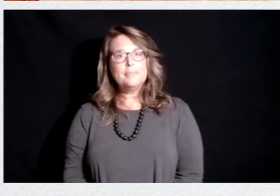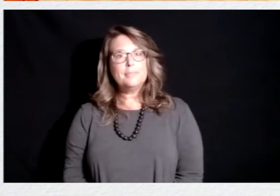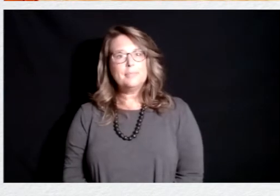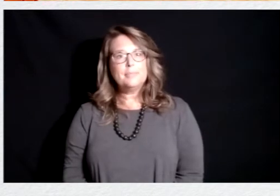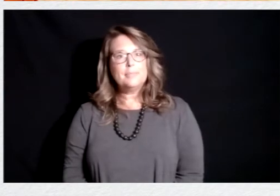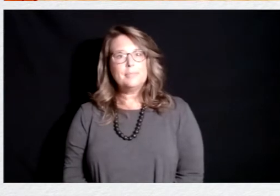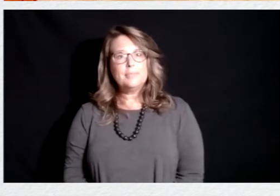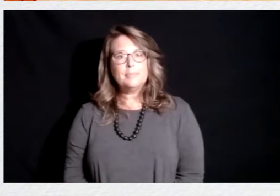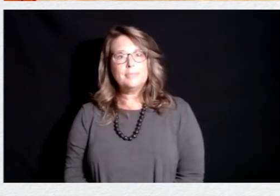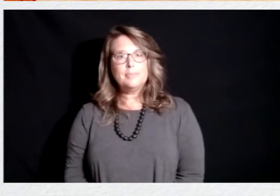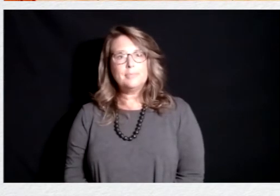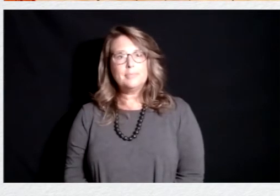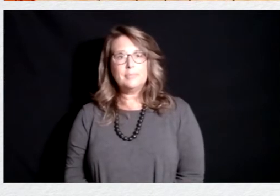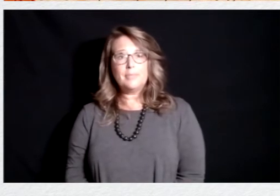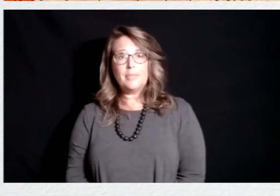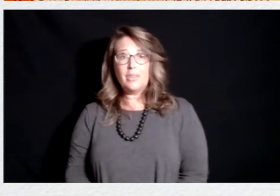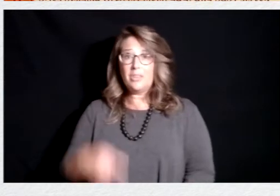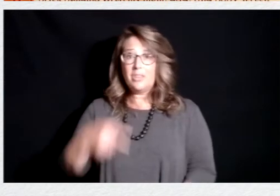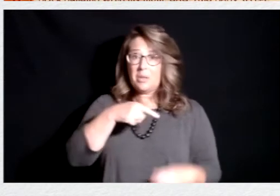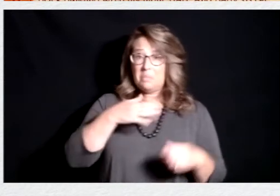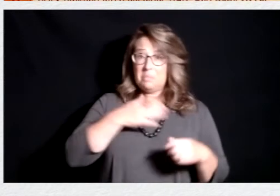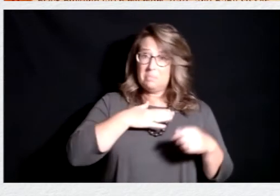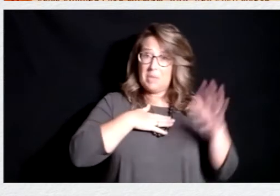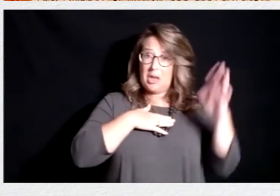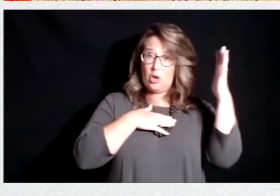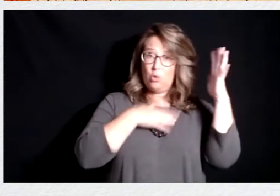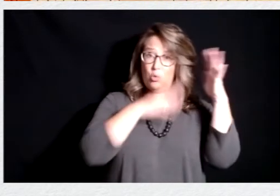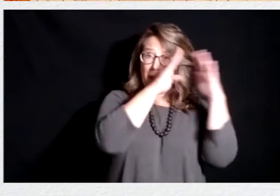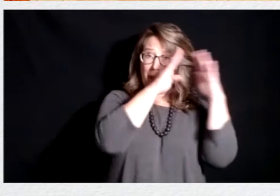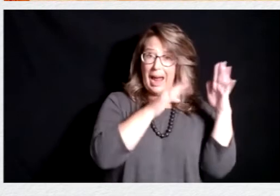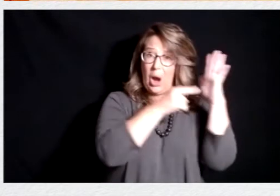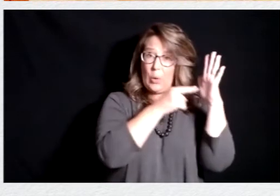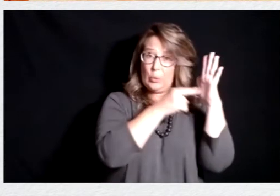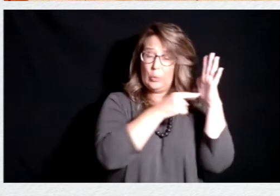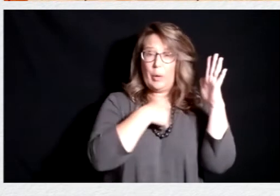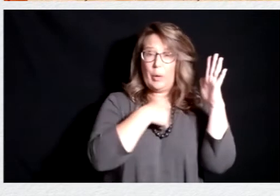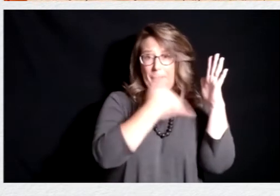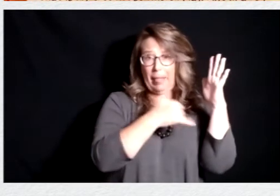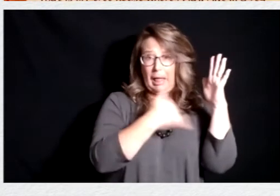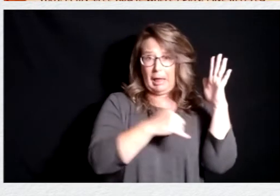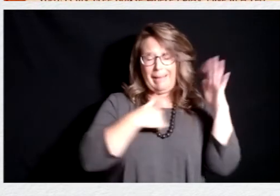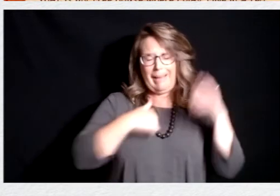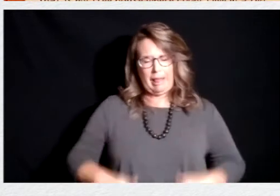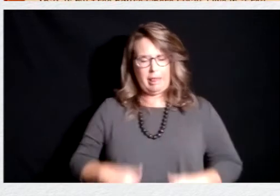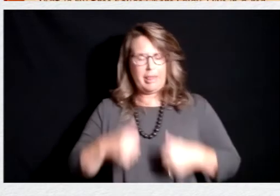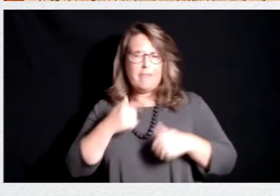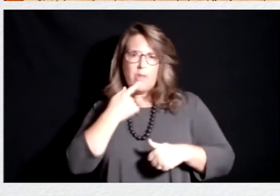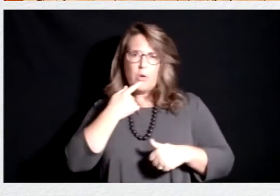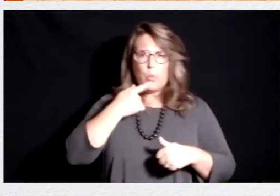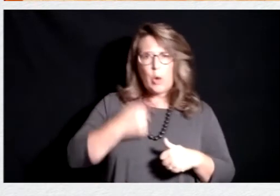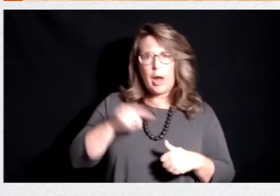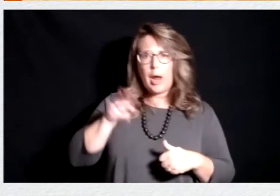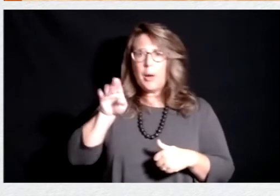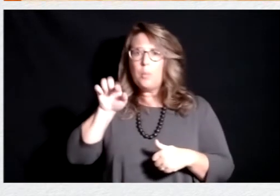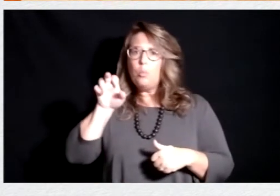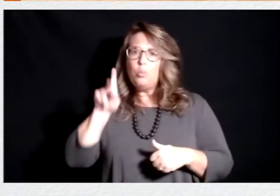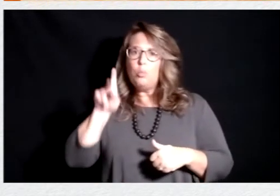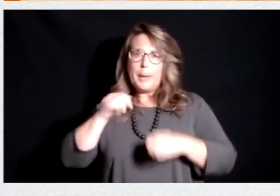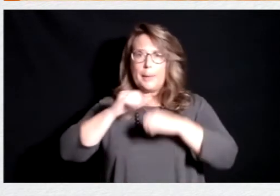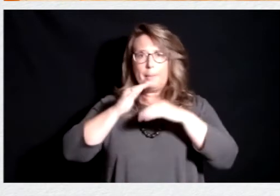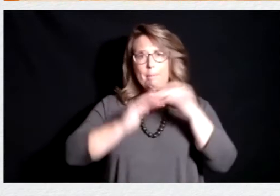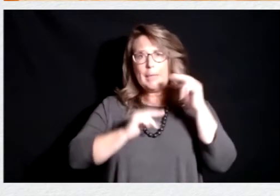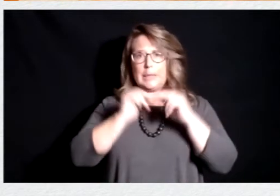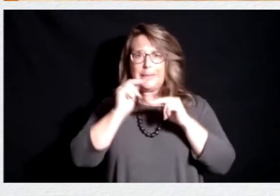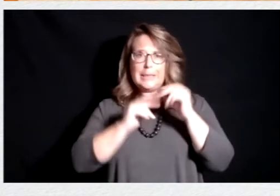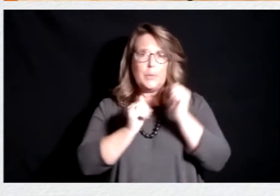This is my treehouse where I play. I live in a red brick building with my mom, dad, and baby